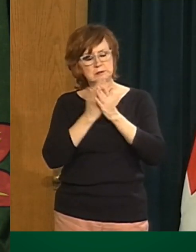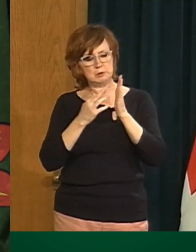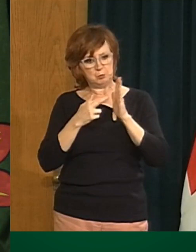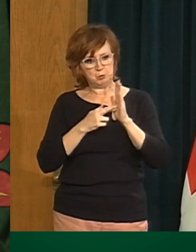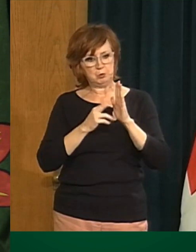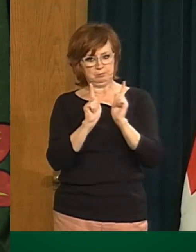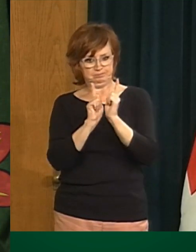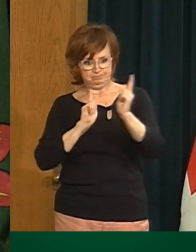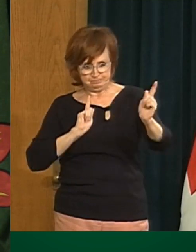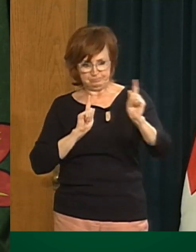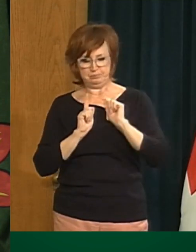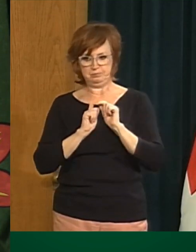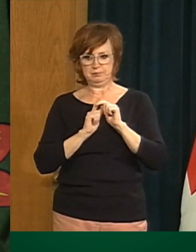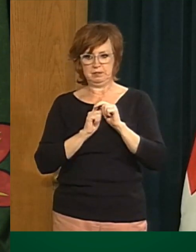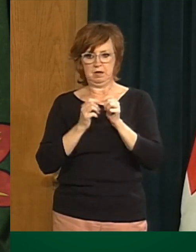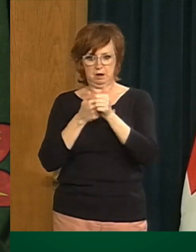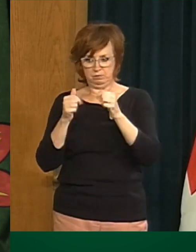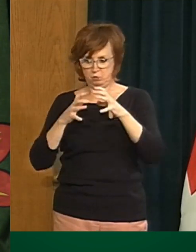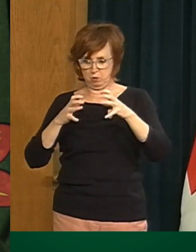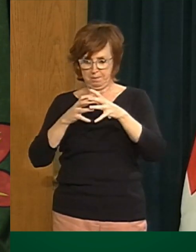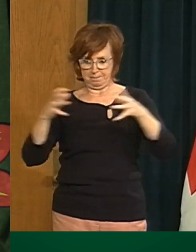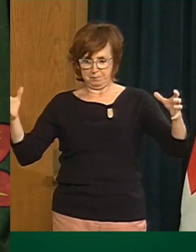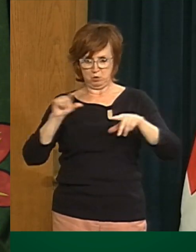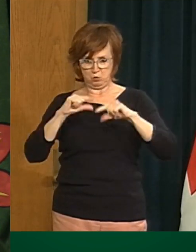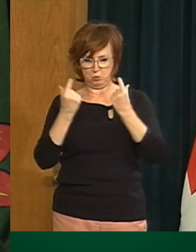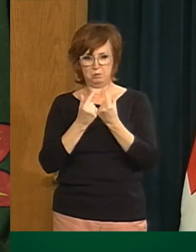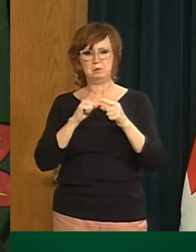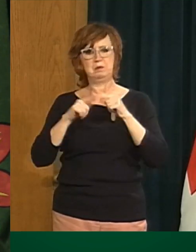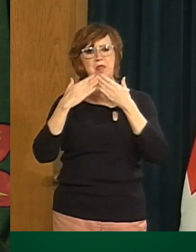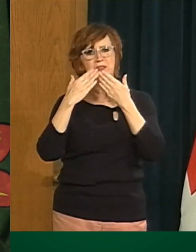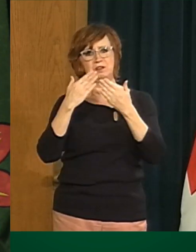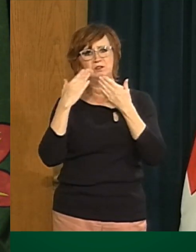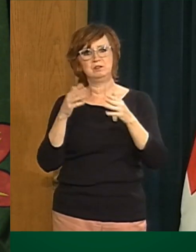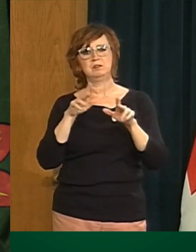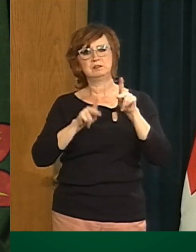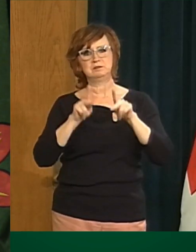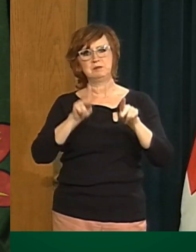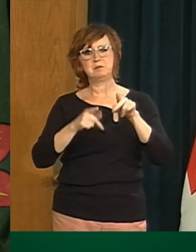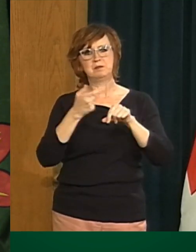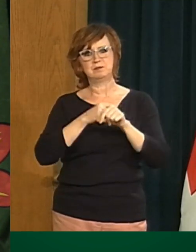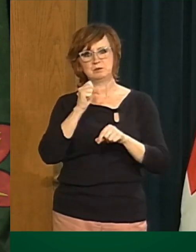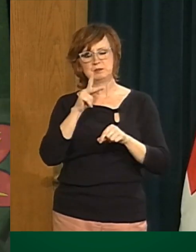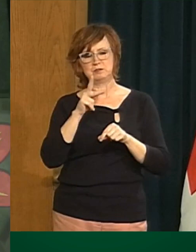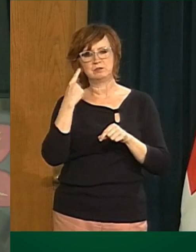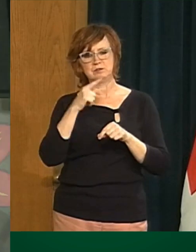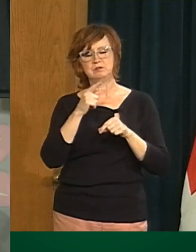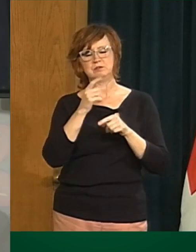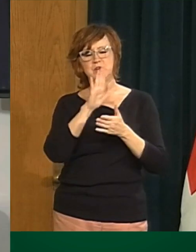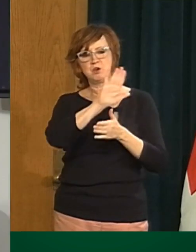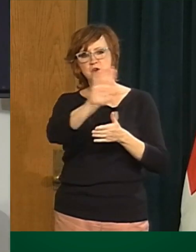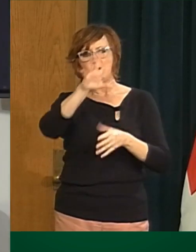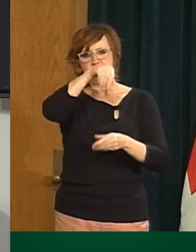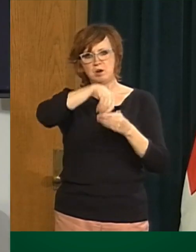all you are doing in helping us continue to flatten this curve. Dr. Shahab, if you had a few comments.